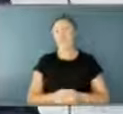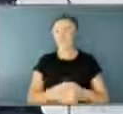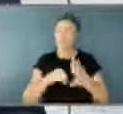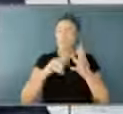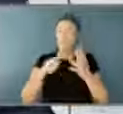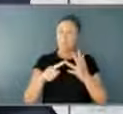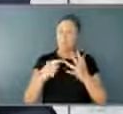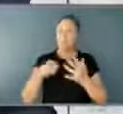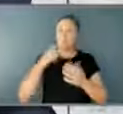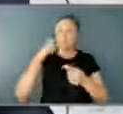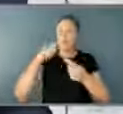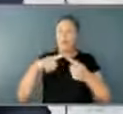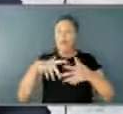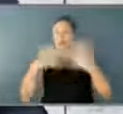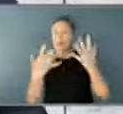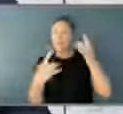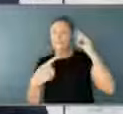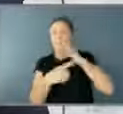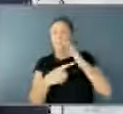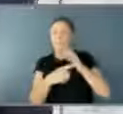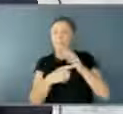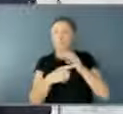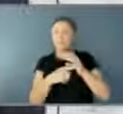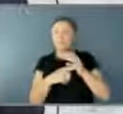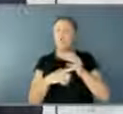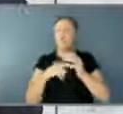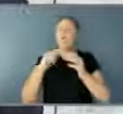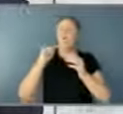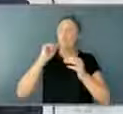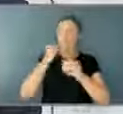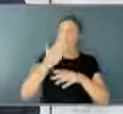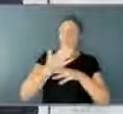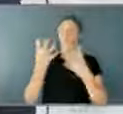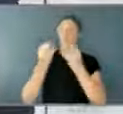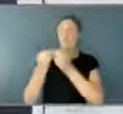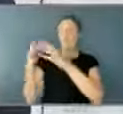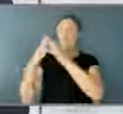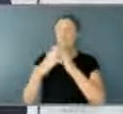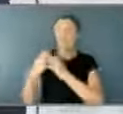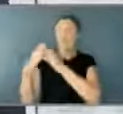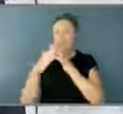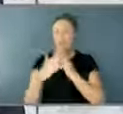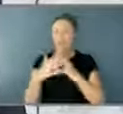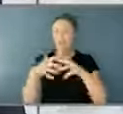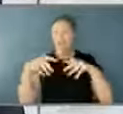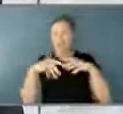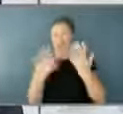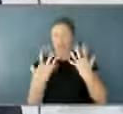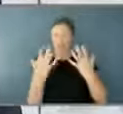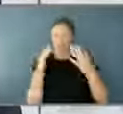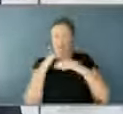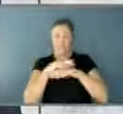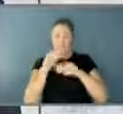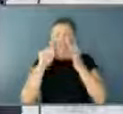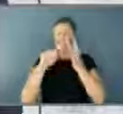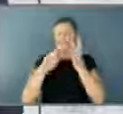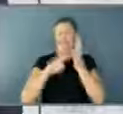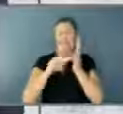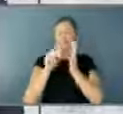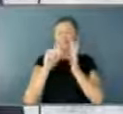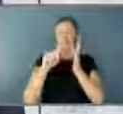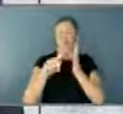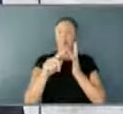key global and regional challenges and in the Indo-Pacific, and there is an absolute affirmation and understanding that we are in